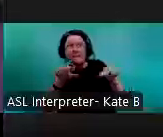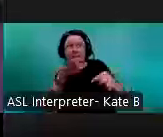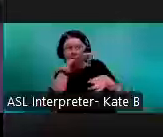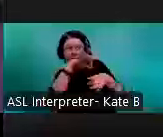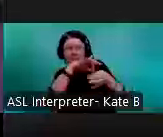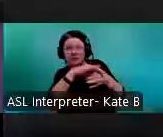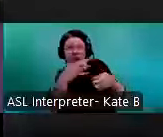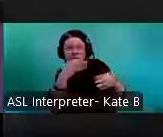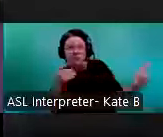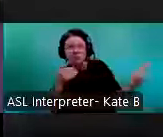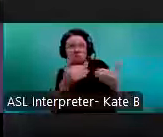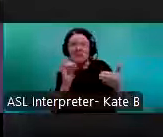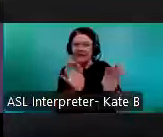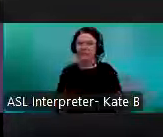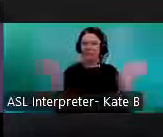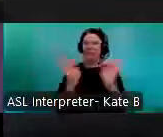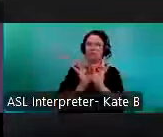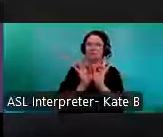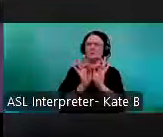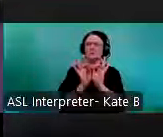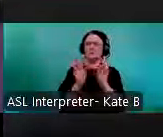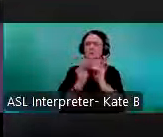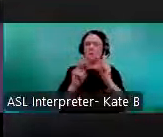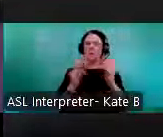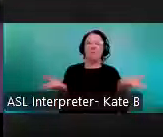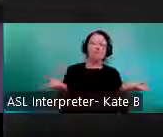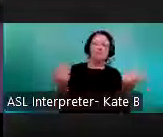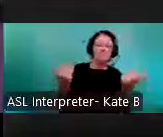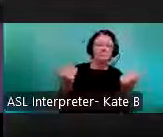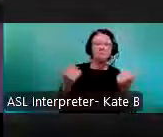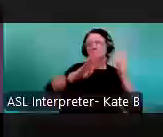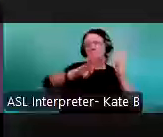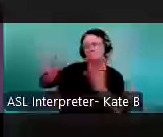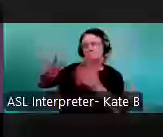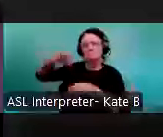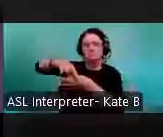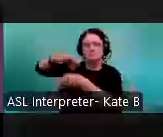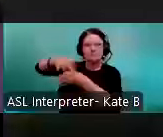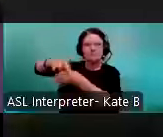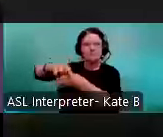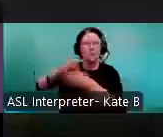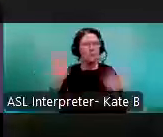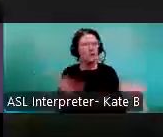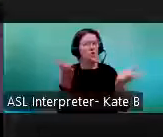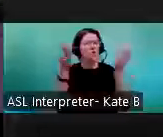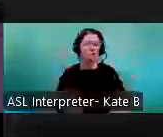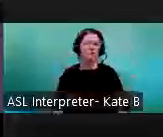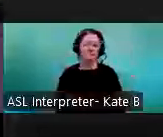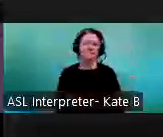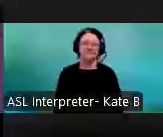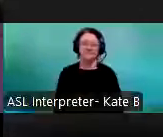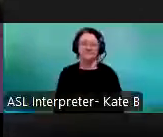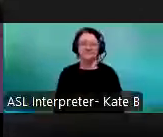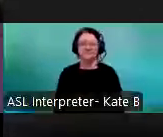is all it takes to get more people to the polls, and maybe a little push, encouraging them to take part in those